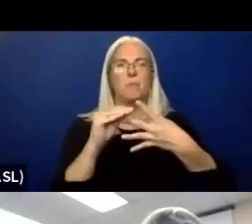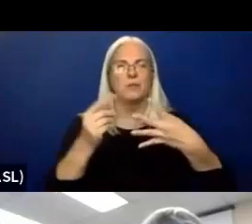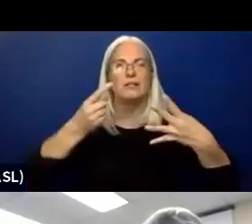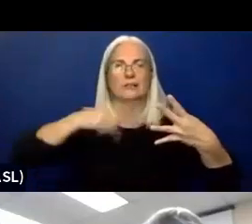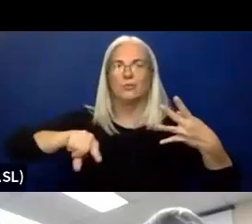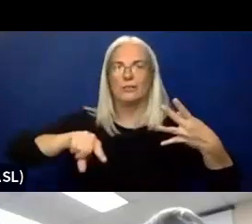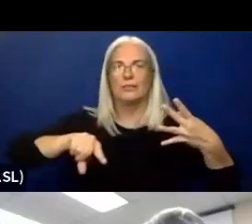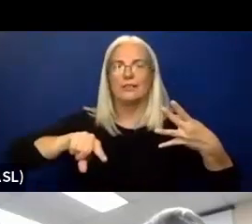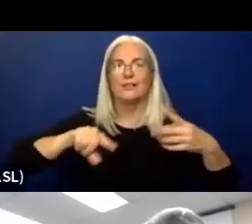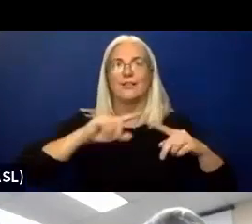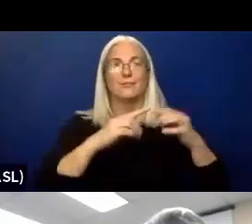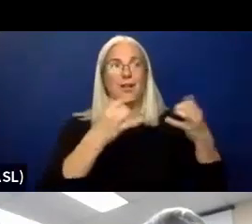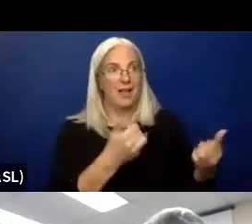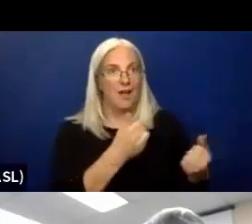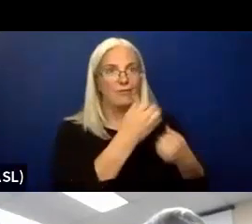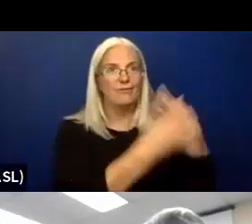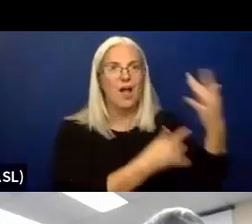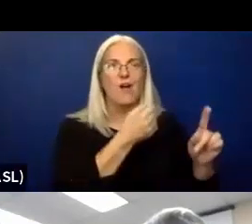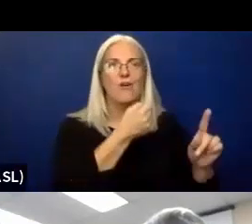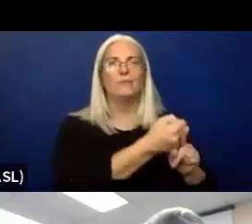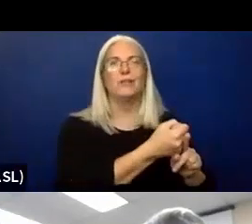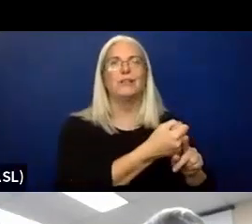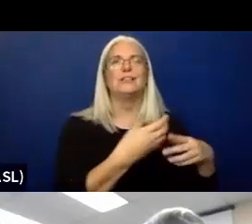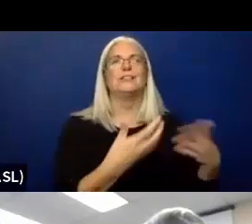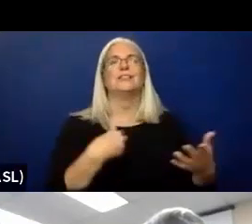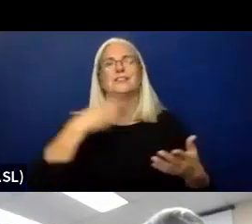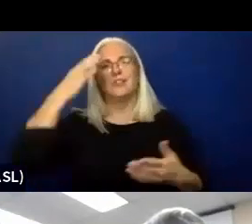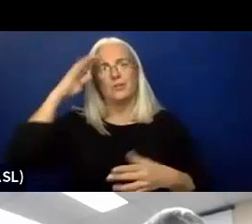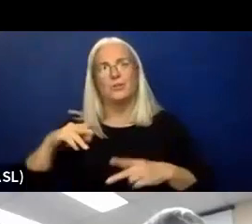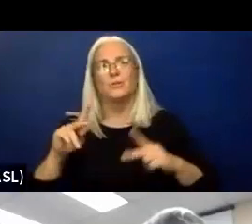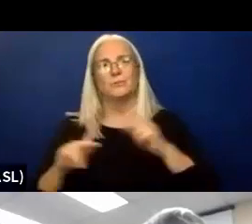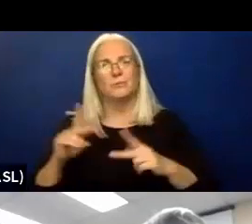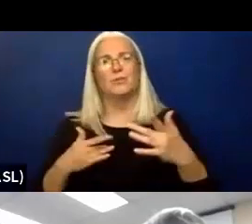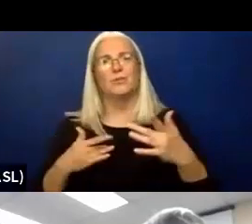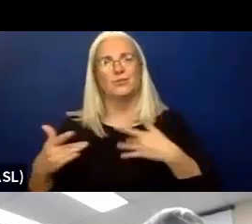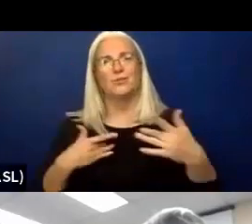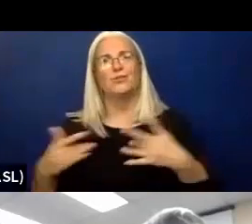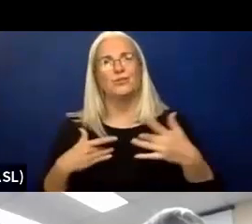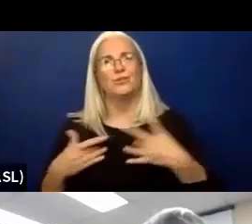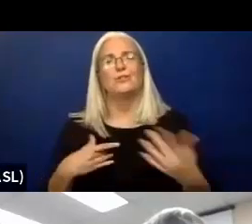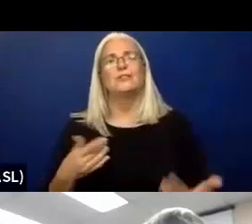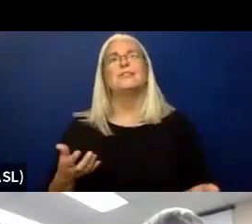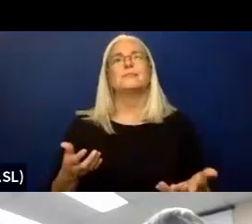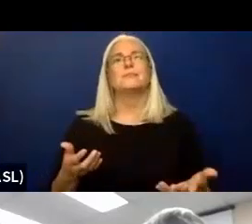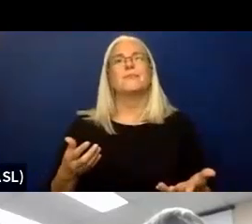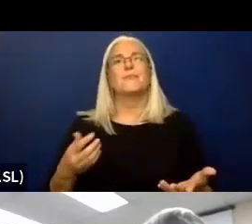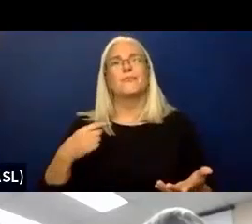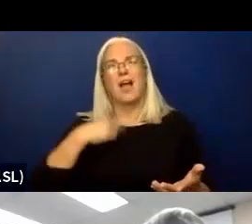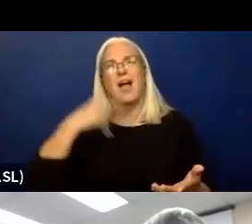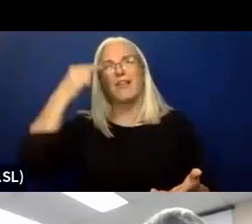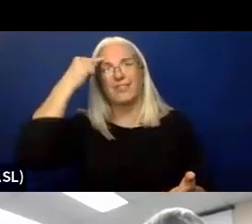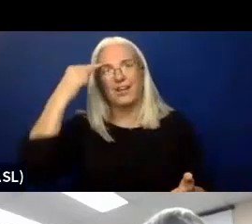the concerns. I think we are considering, or we will be talking to the state about